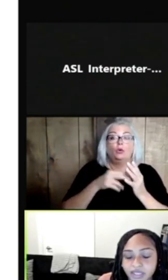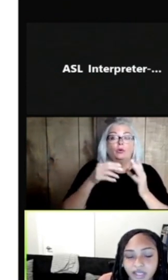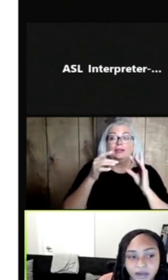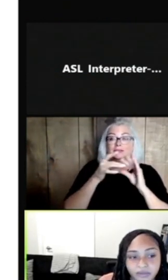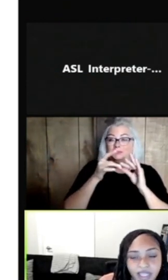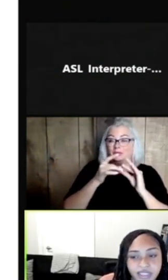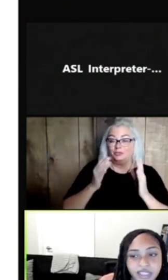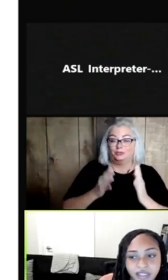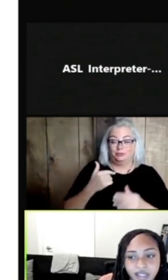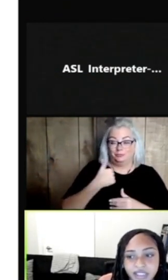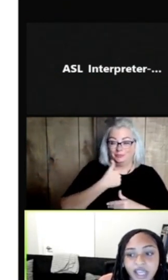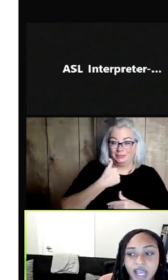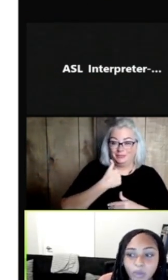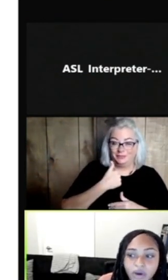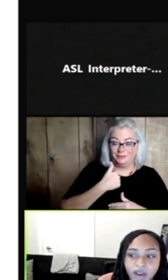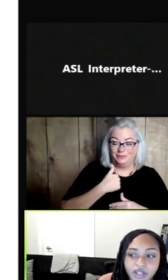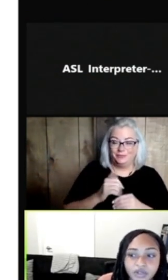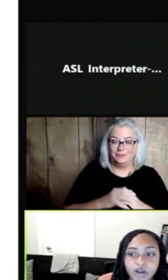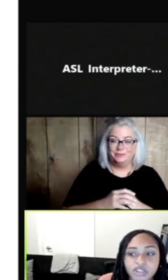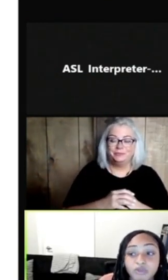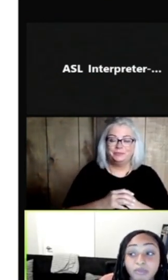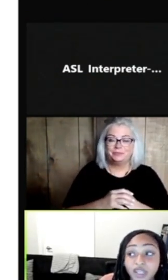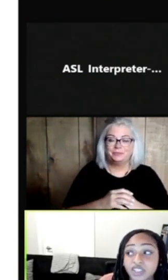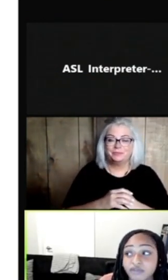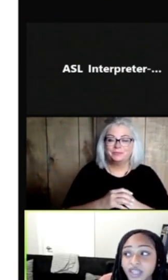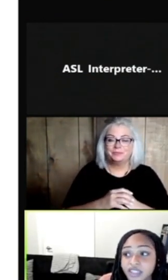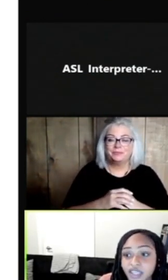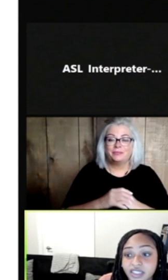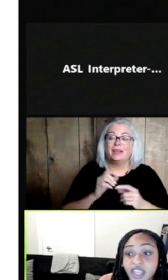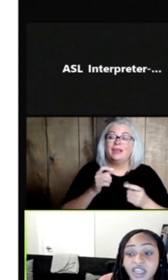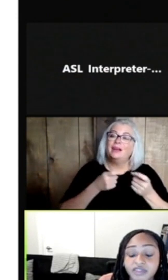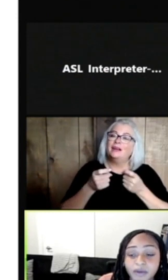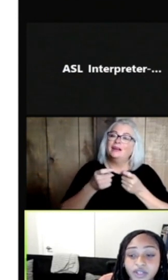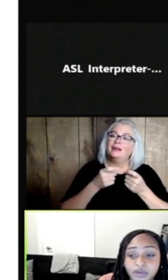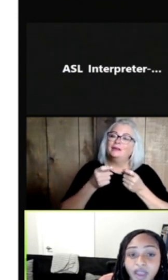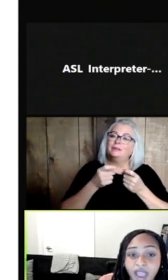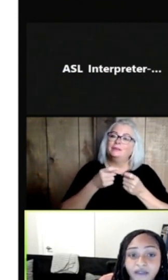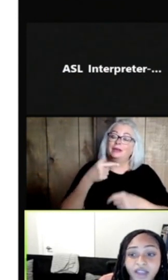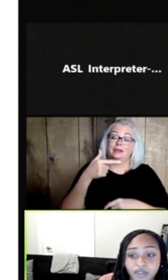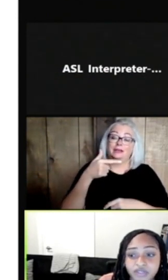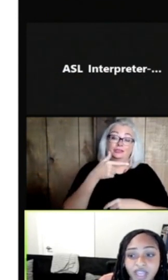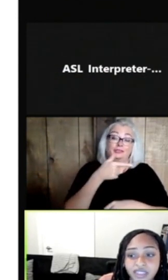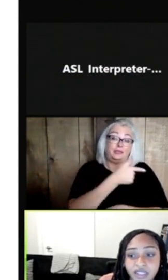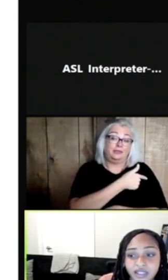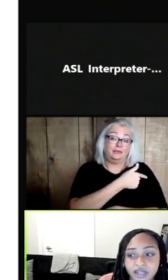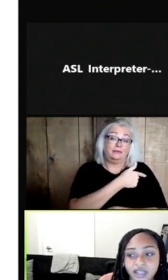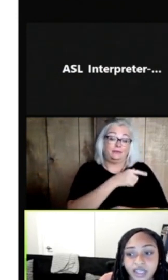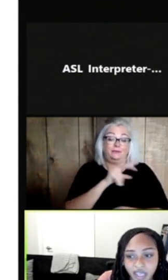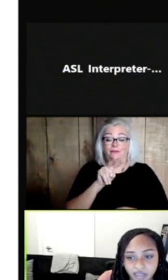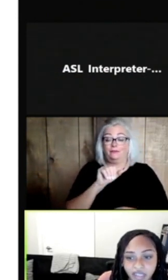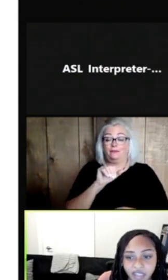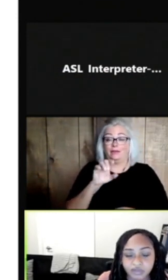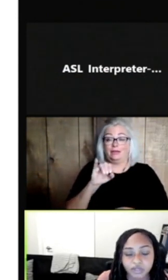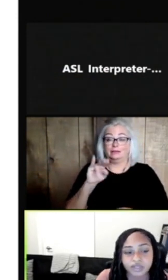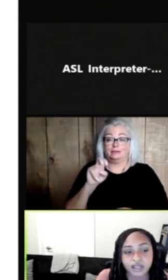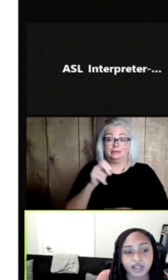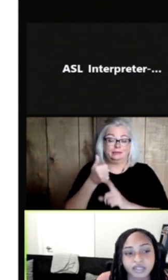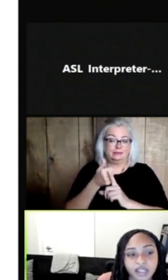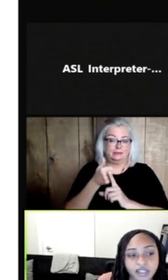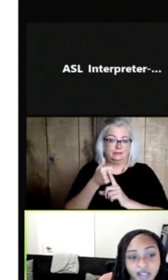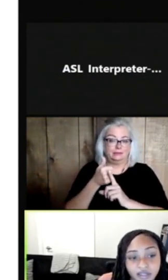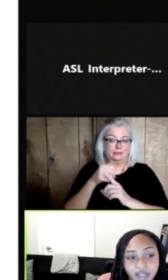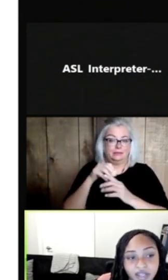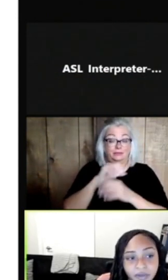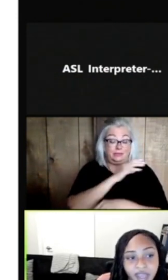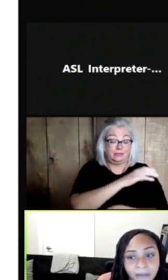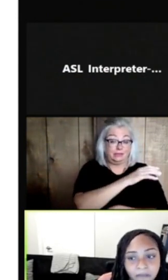have these vaccine clinics. However, I do also manage the vaccines that we do have at those vaccine clinics, and the individuals that come to